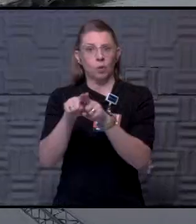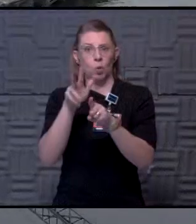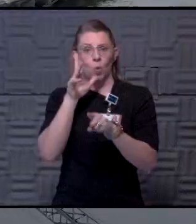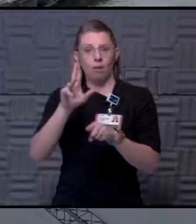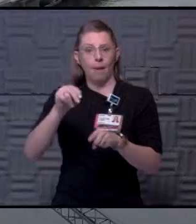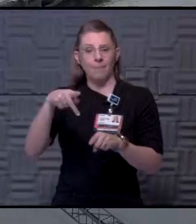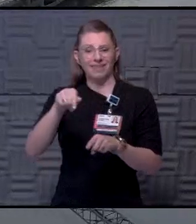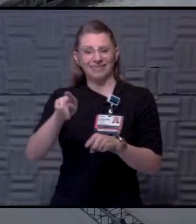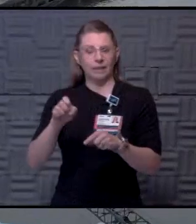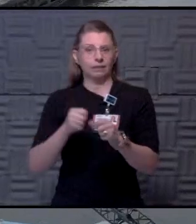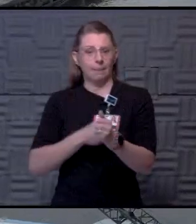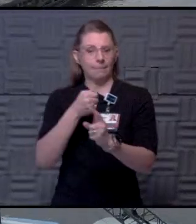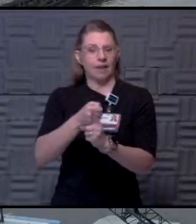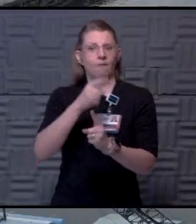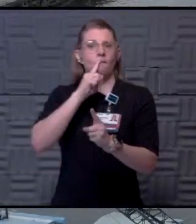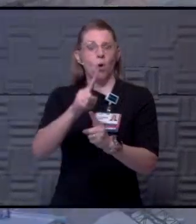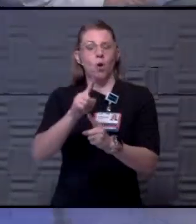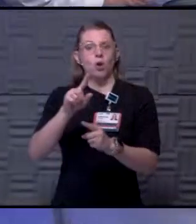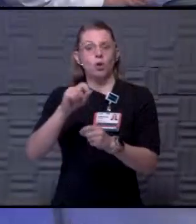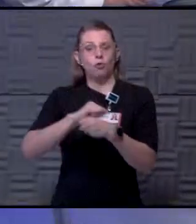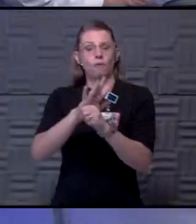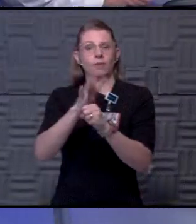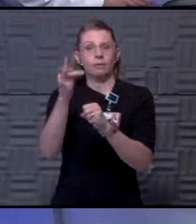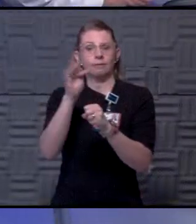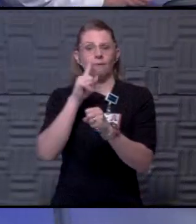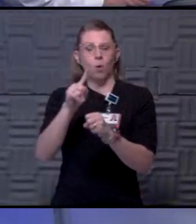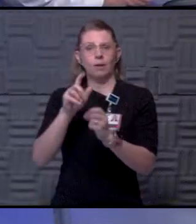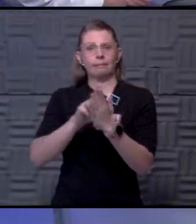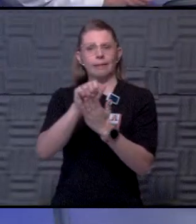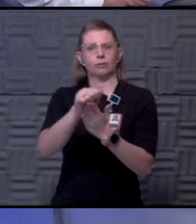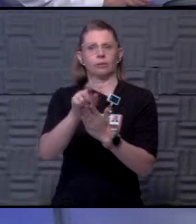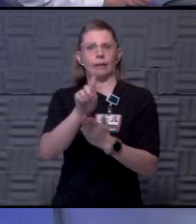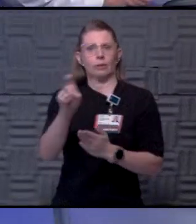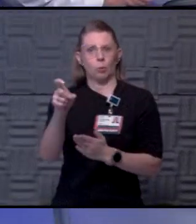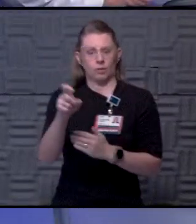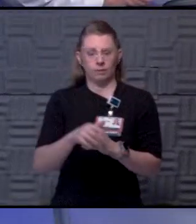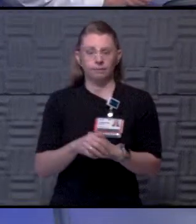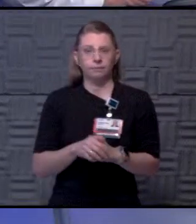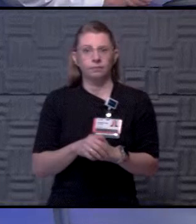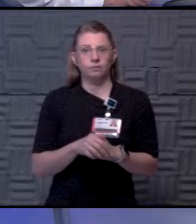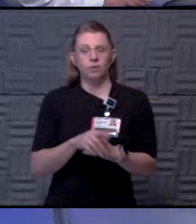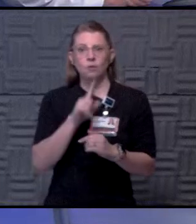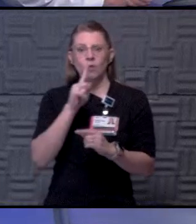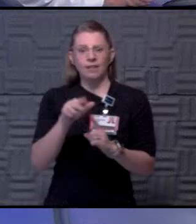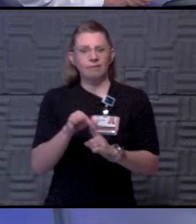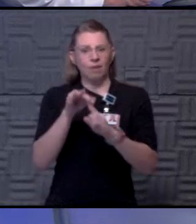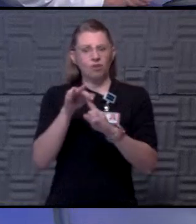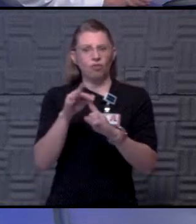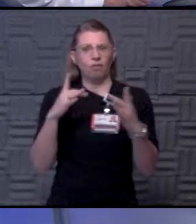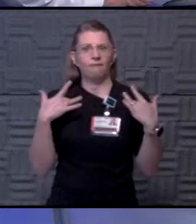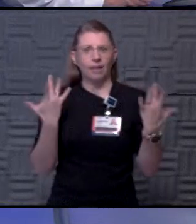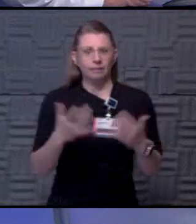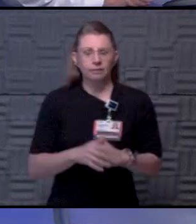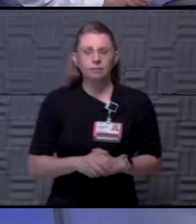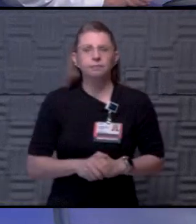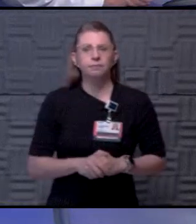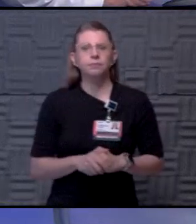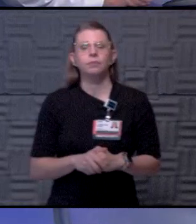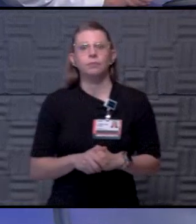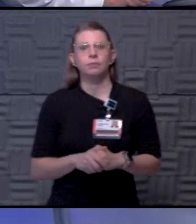the impact of COVID-19 on cancer diagnosis. This is a really special event, and I